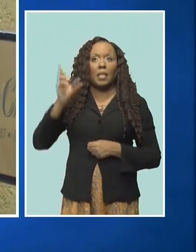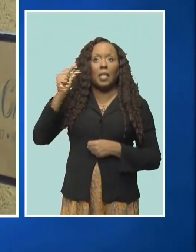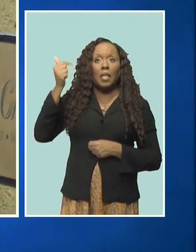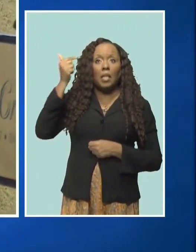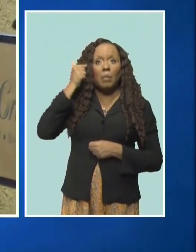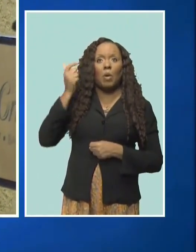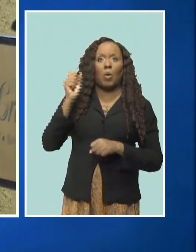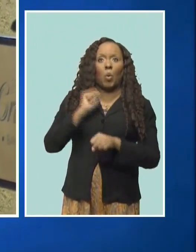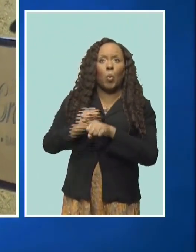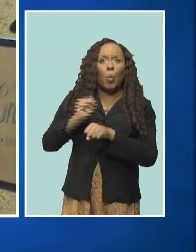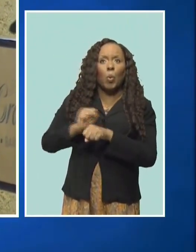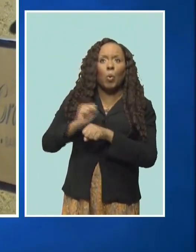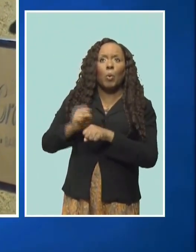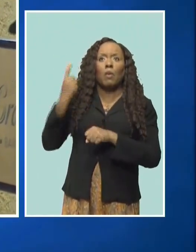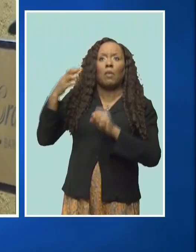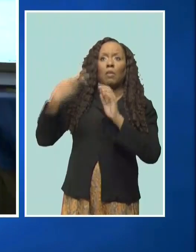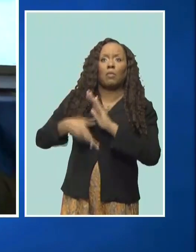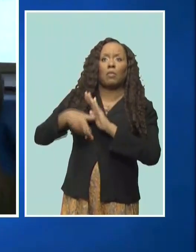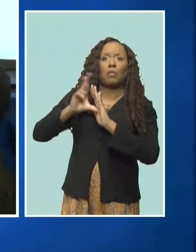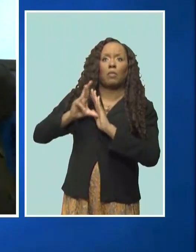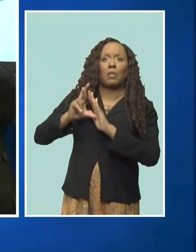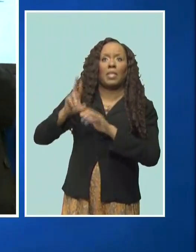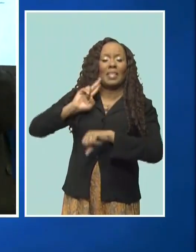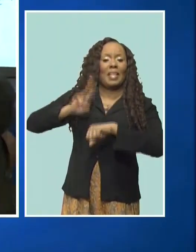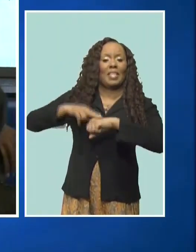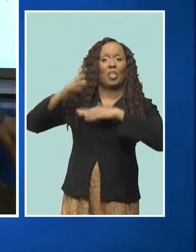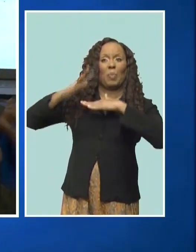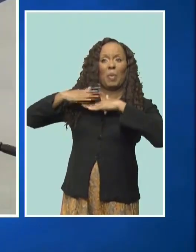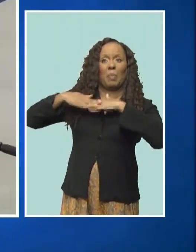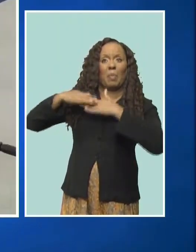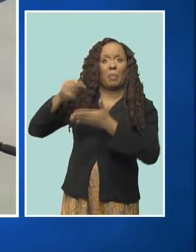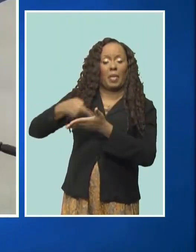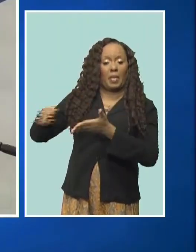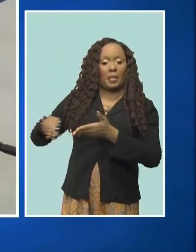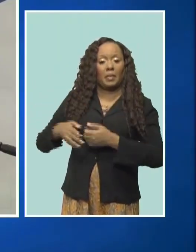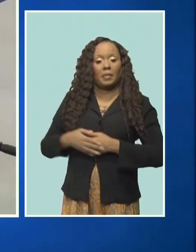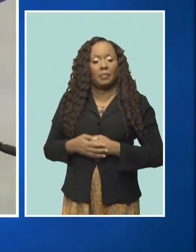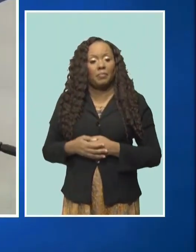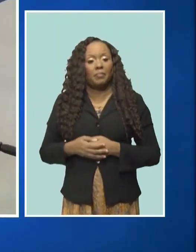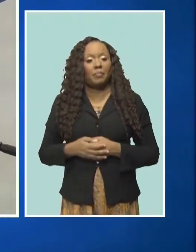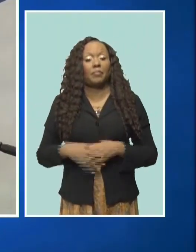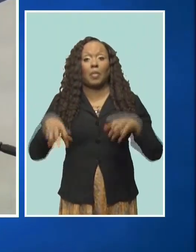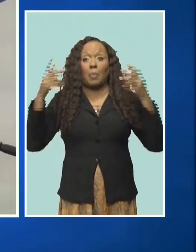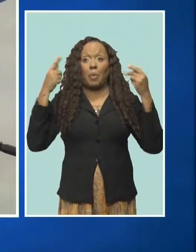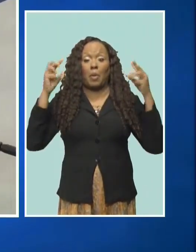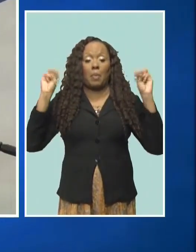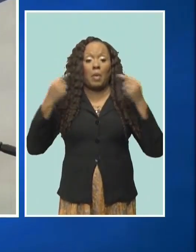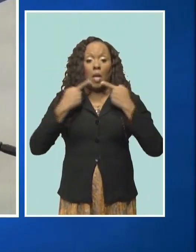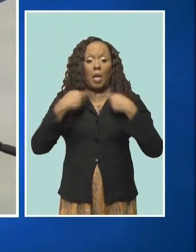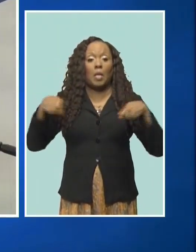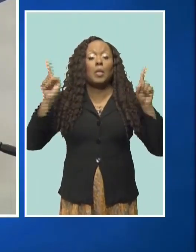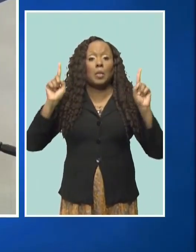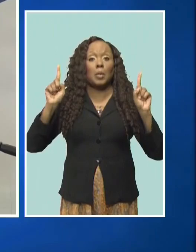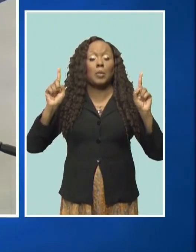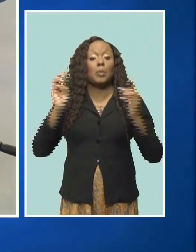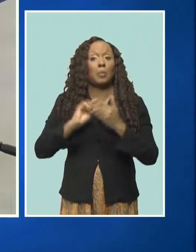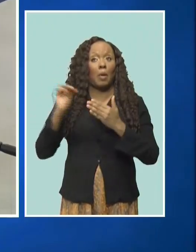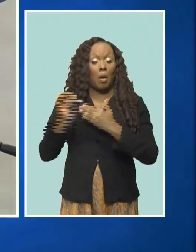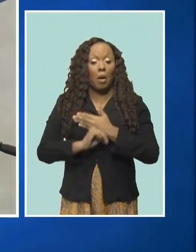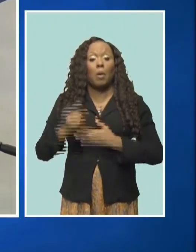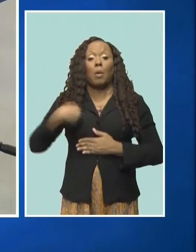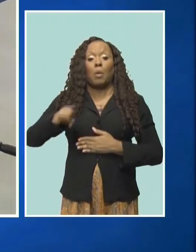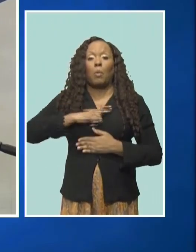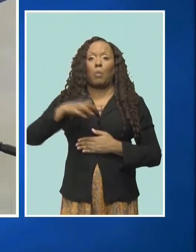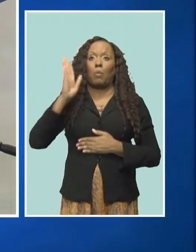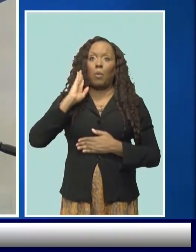also working on reviewing the national minimum wage. As the Prime Minister announced in her budget presentation in March, we are also going